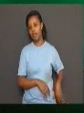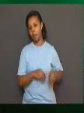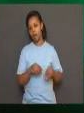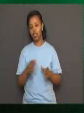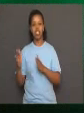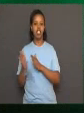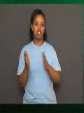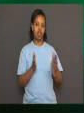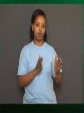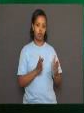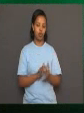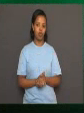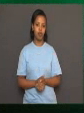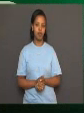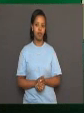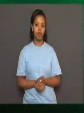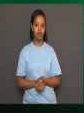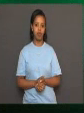Students, let's get ready.